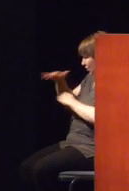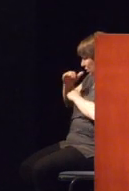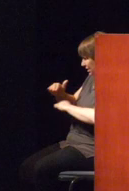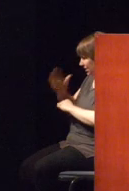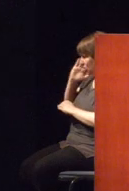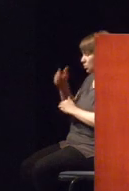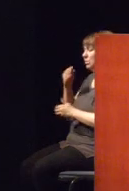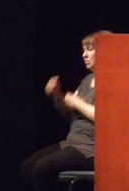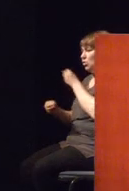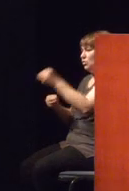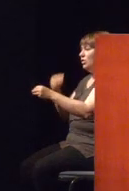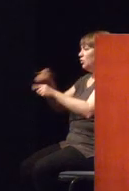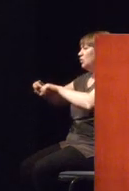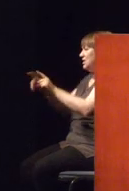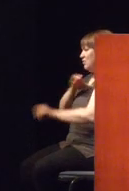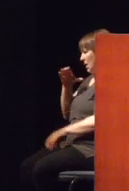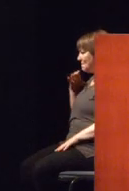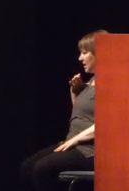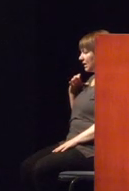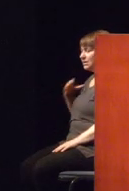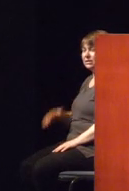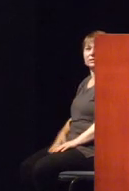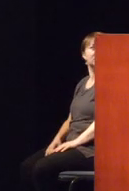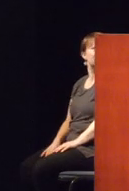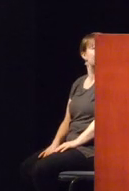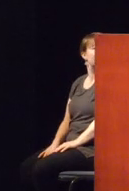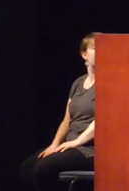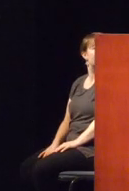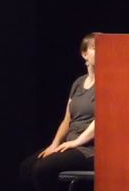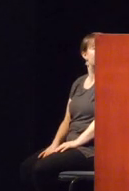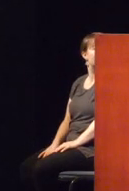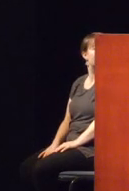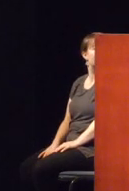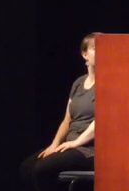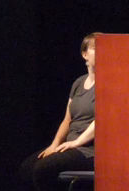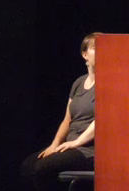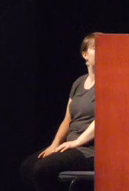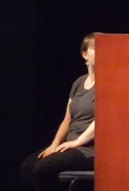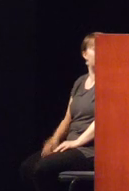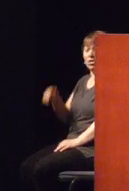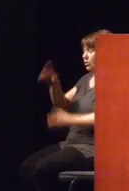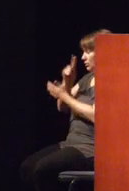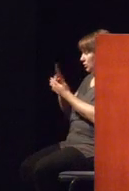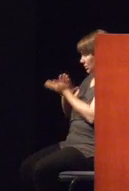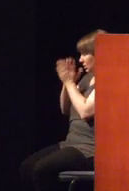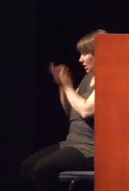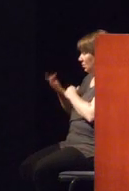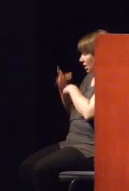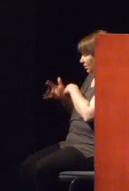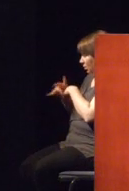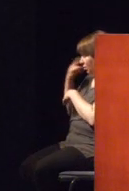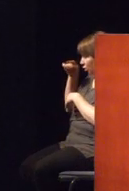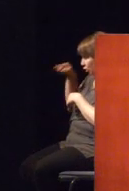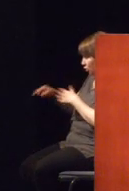through the various committees on campus, and a spot for, as those drafts become available, for you